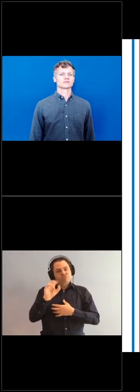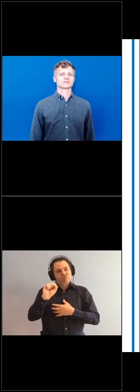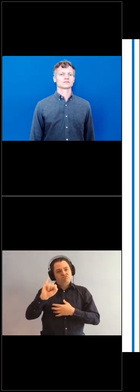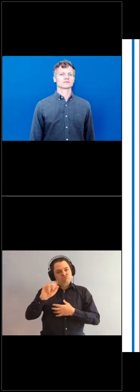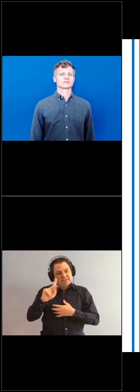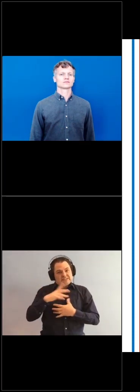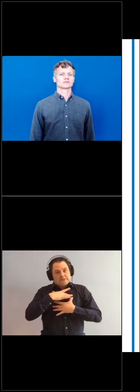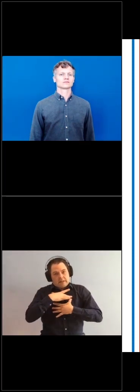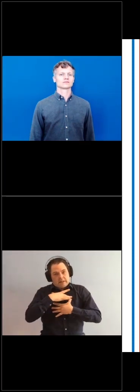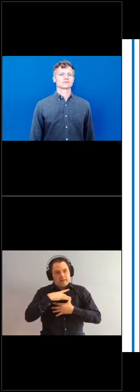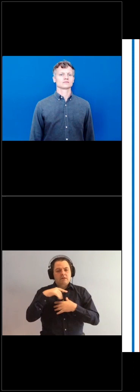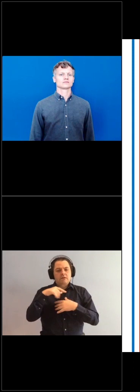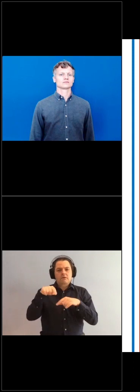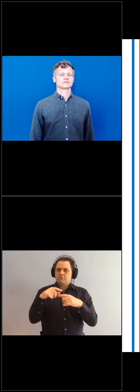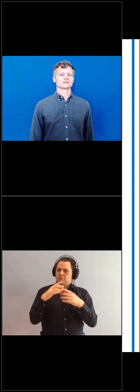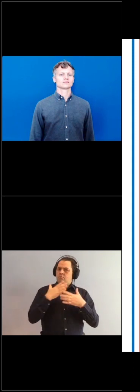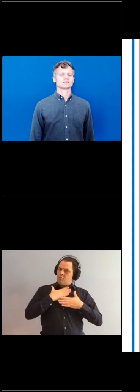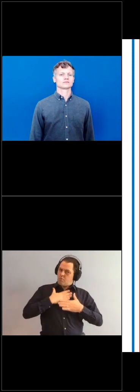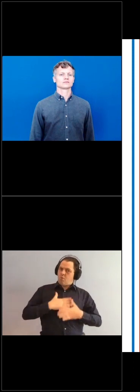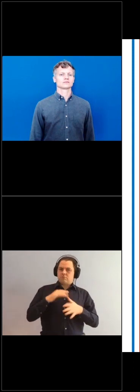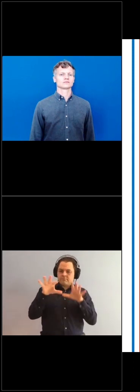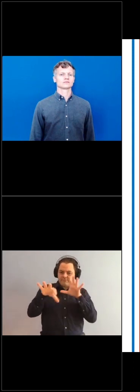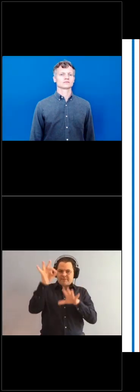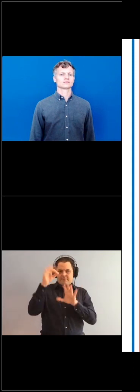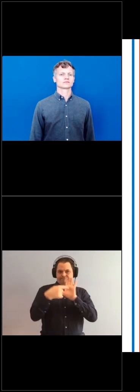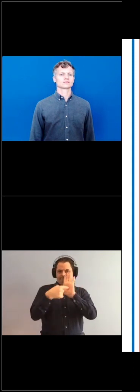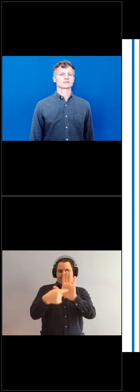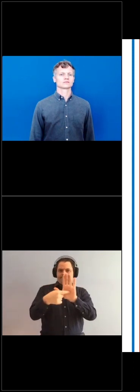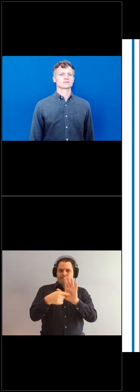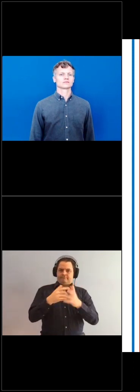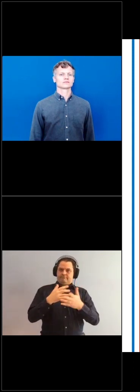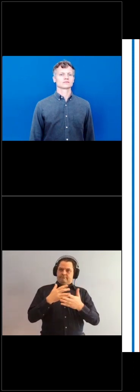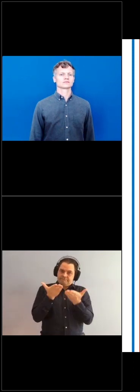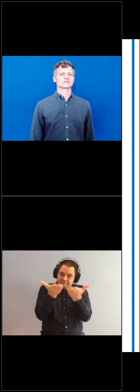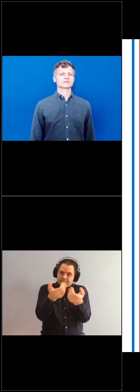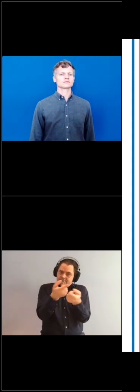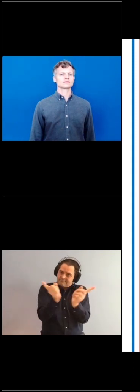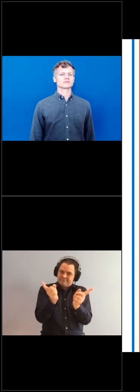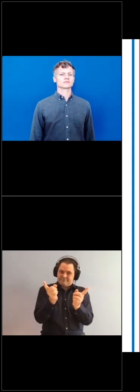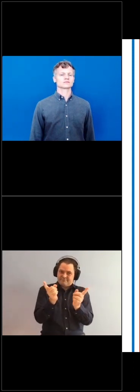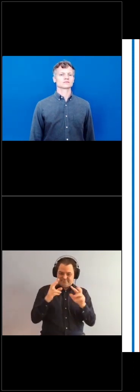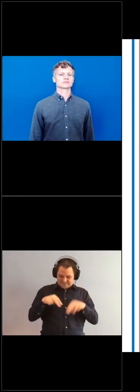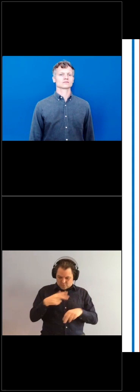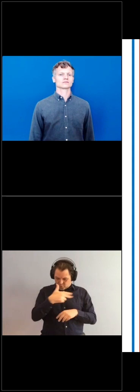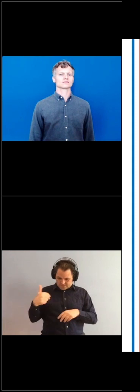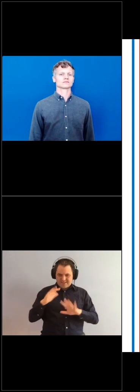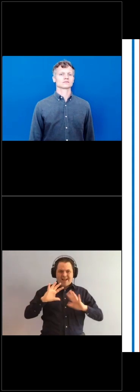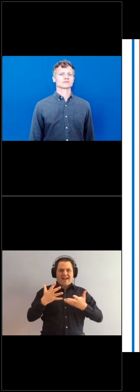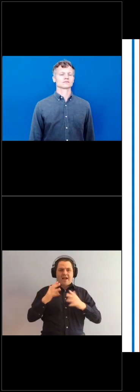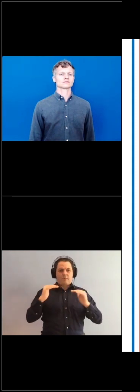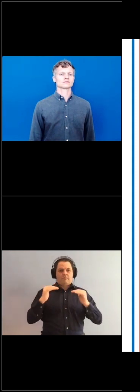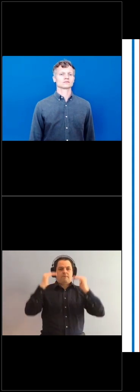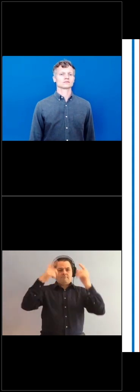like to highlight the main recommendations from the work done in Indonesia so far. The